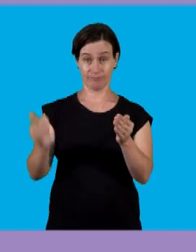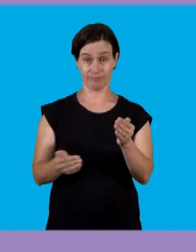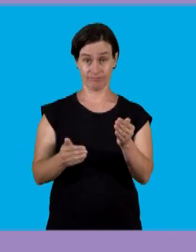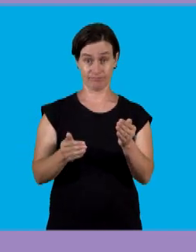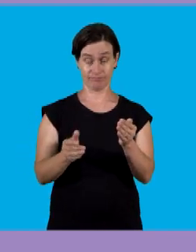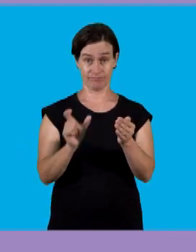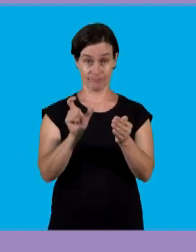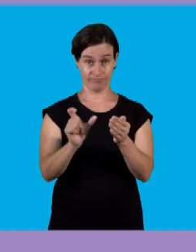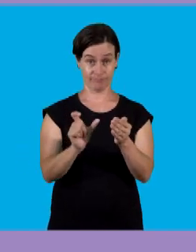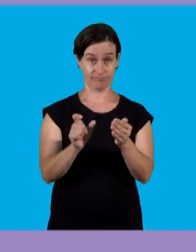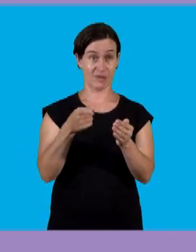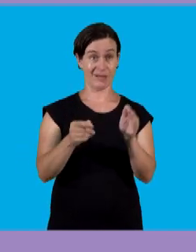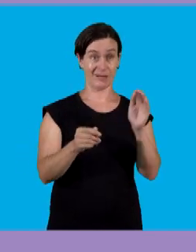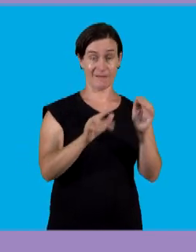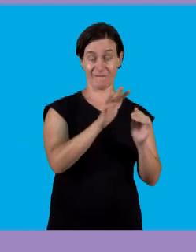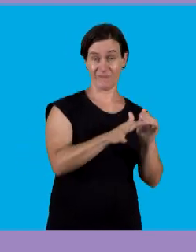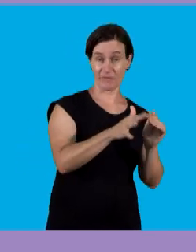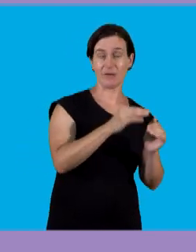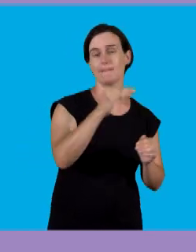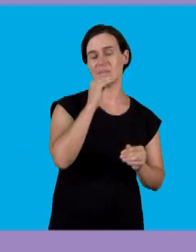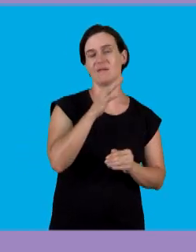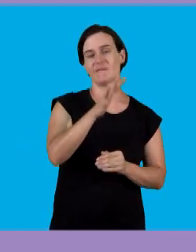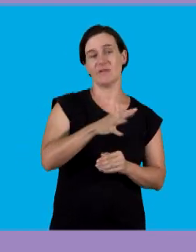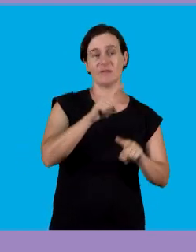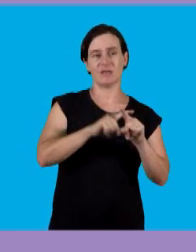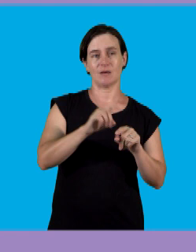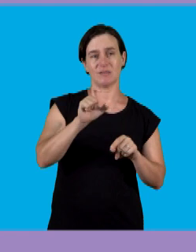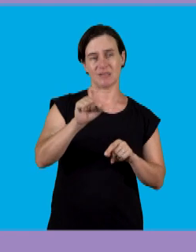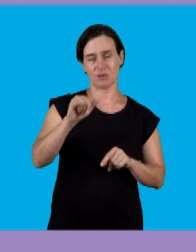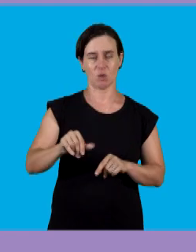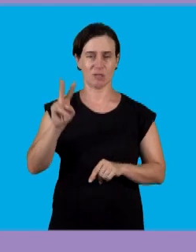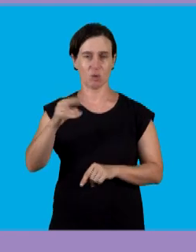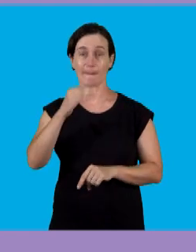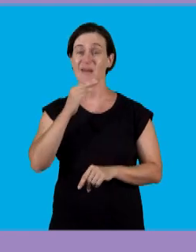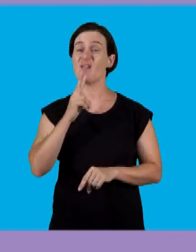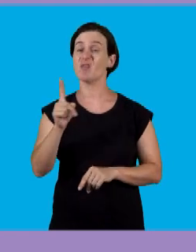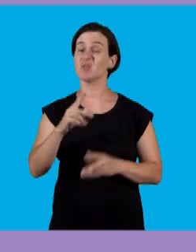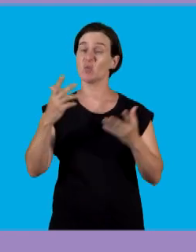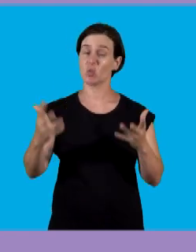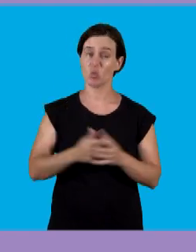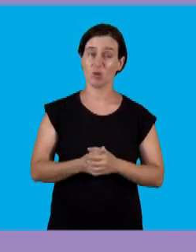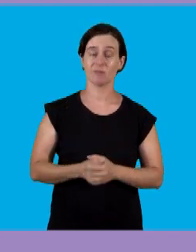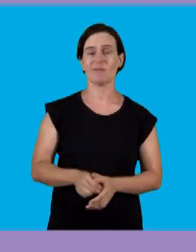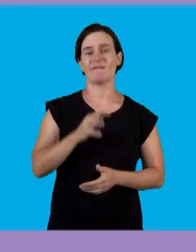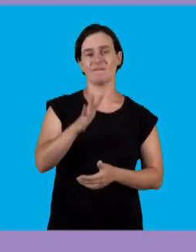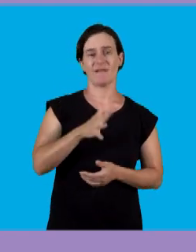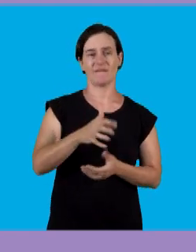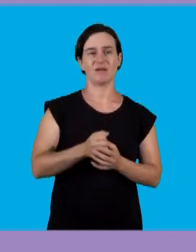monomial, it is just going to be the 15 multiplied by the xy squared, and that is going to give us an answer of